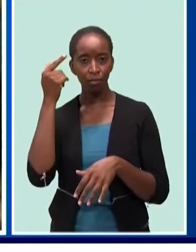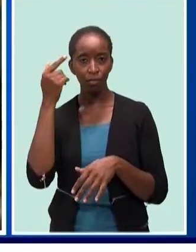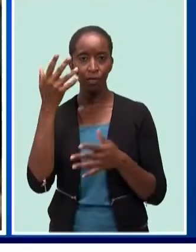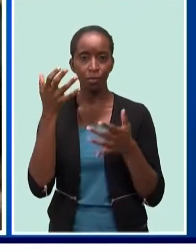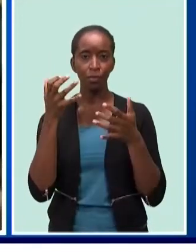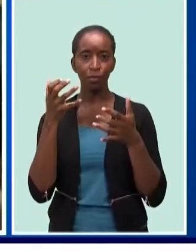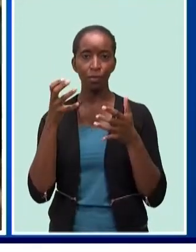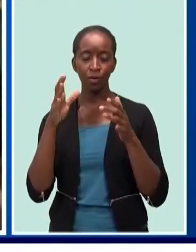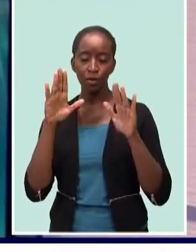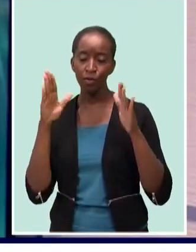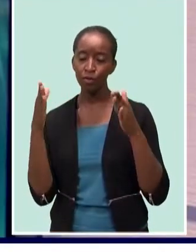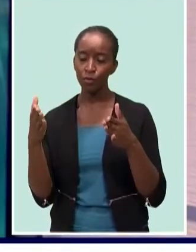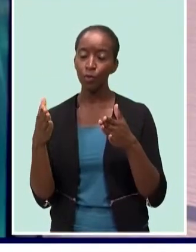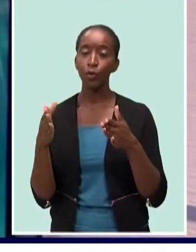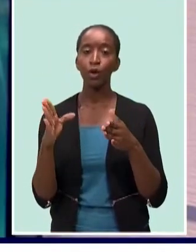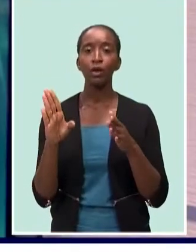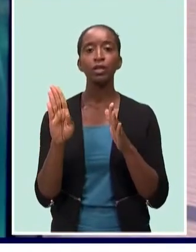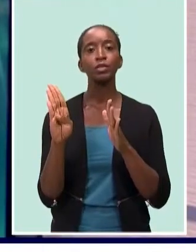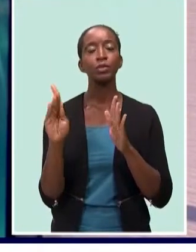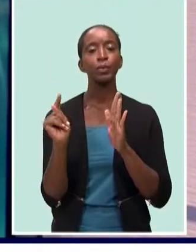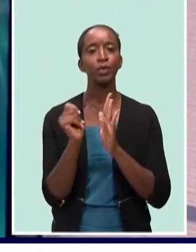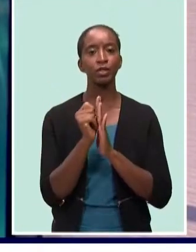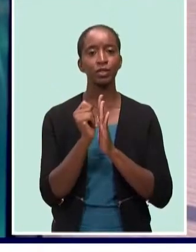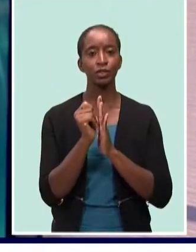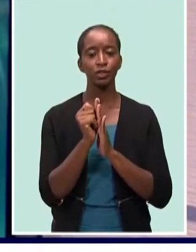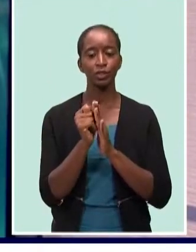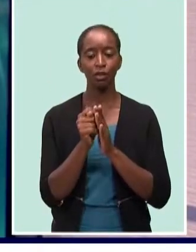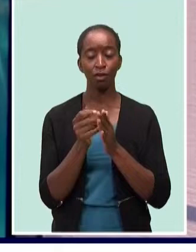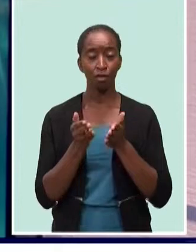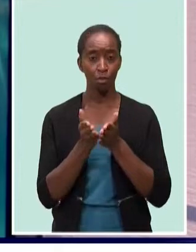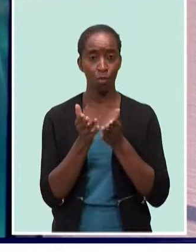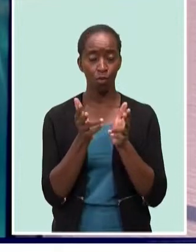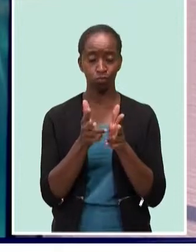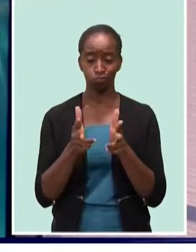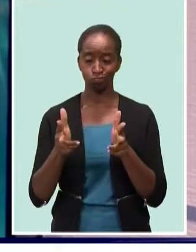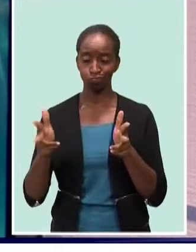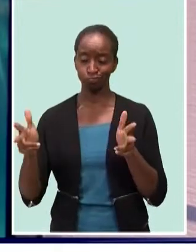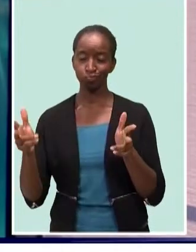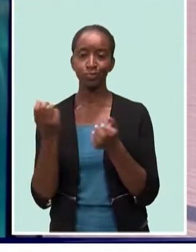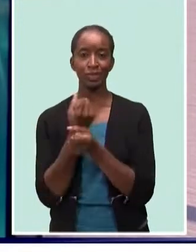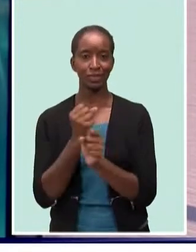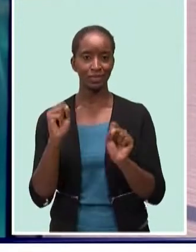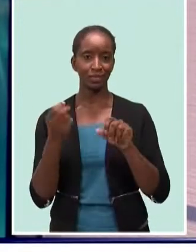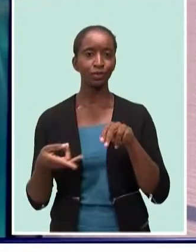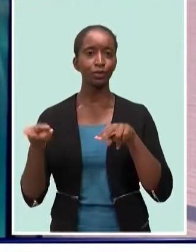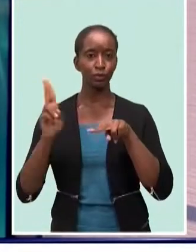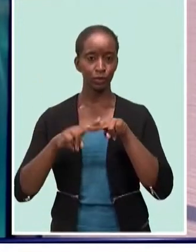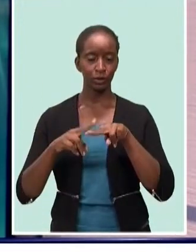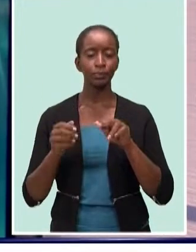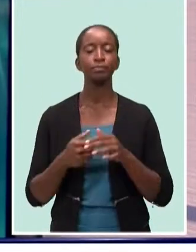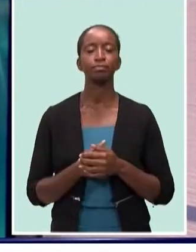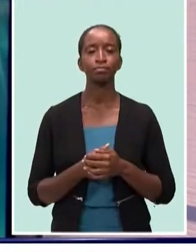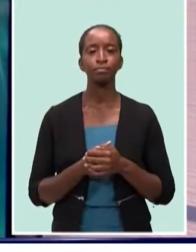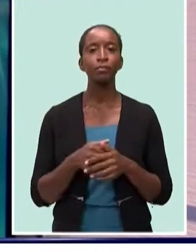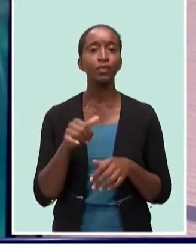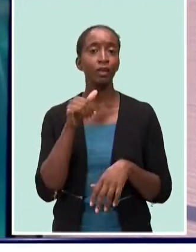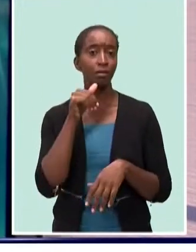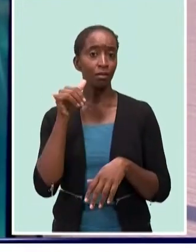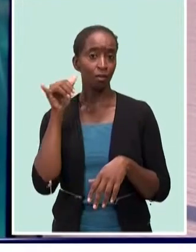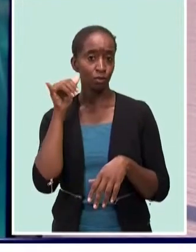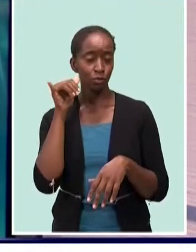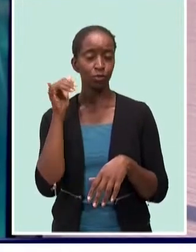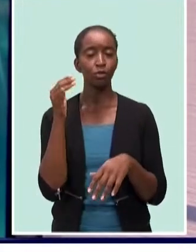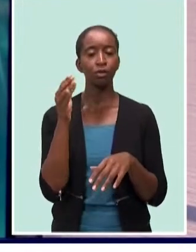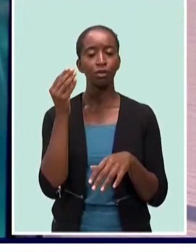of the Bridgetown port. Now, in the wake of being slapped with increases in their room rate levies during yesterday's budget